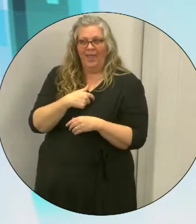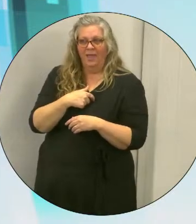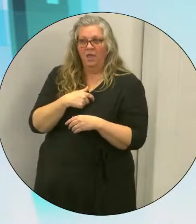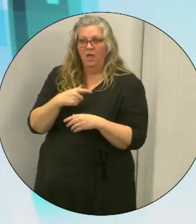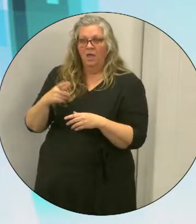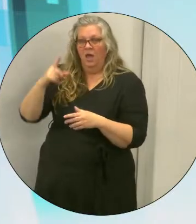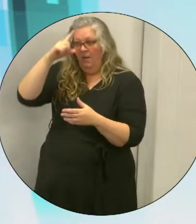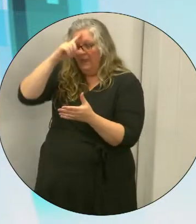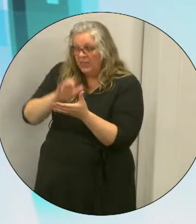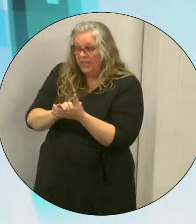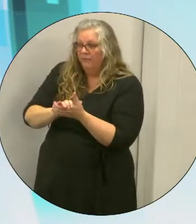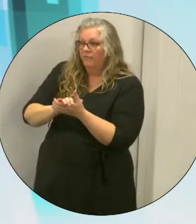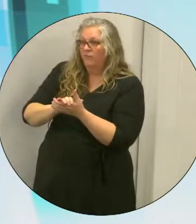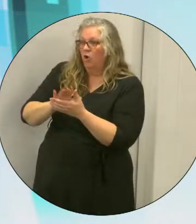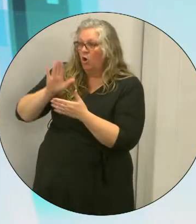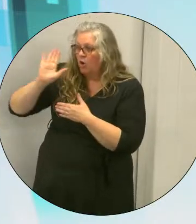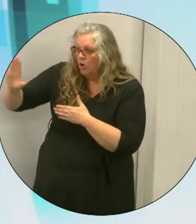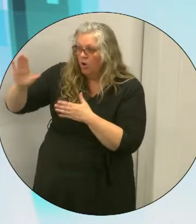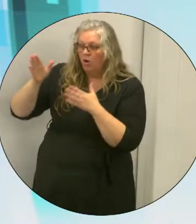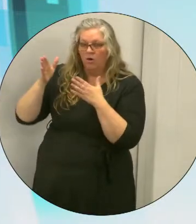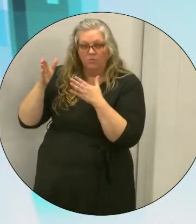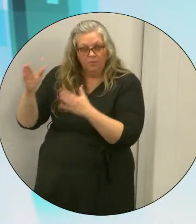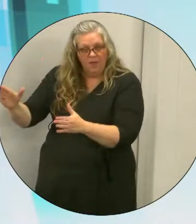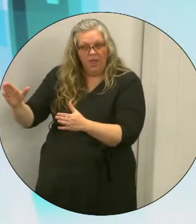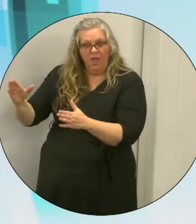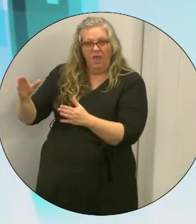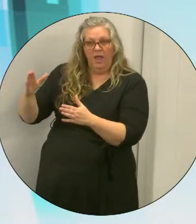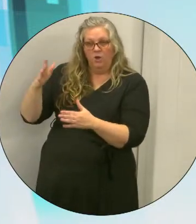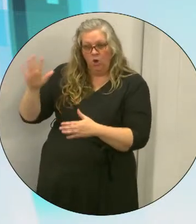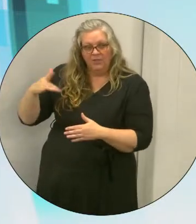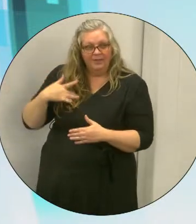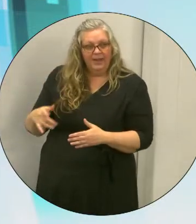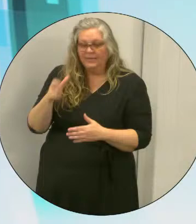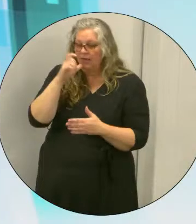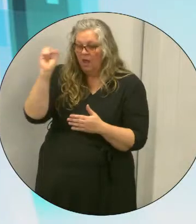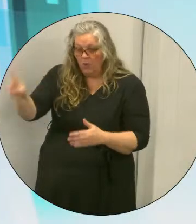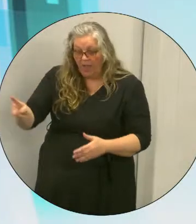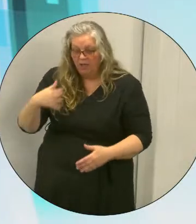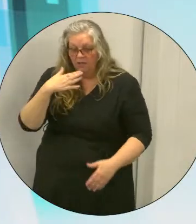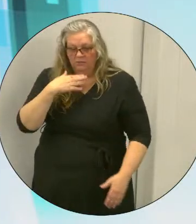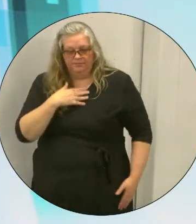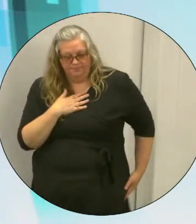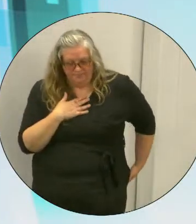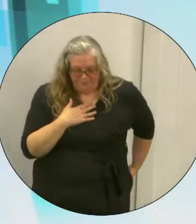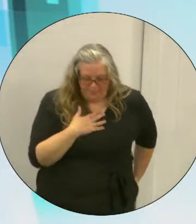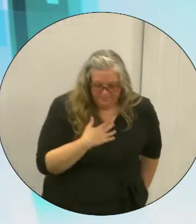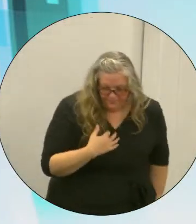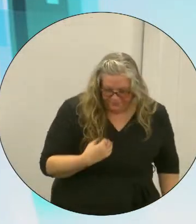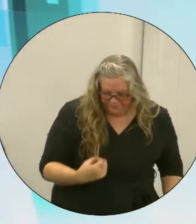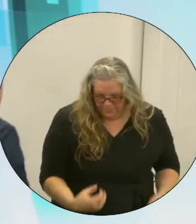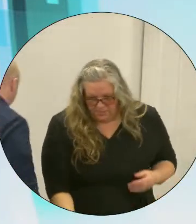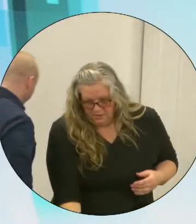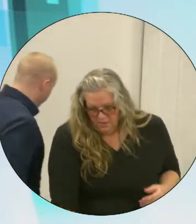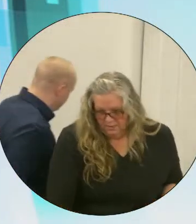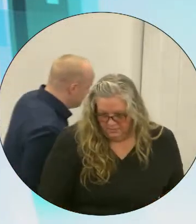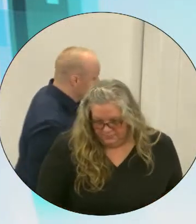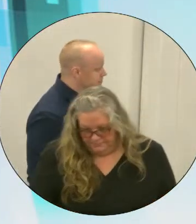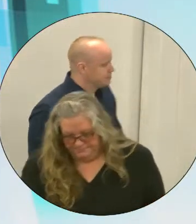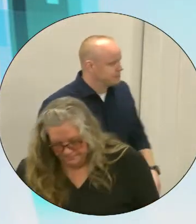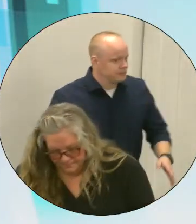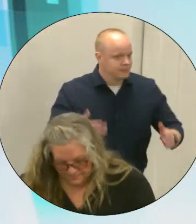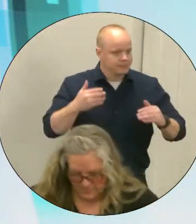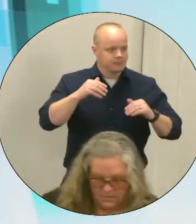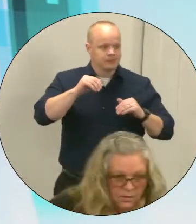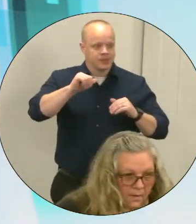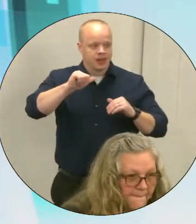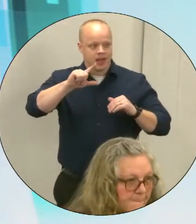her sensitivities and her beliefs. That's not okay. Thank you, Miss. Next, I have Alpha Nash